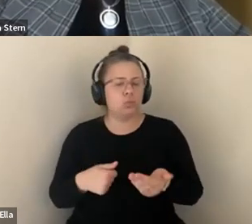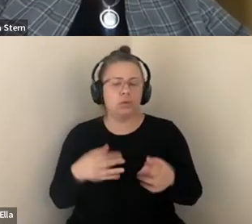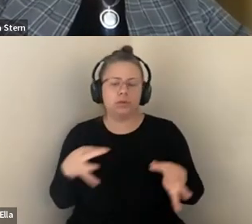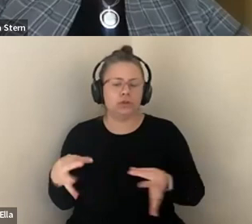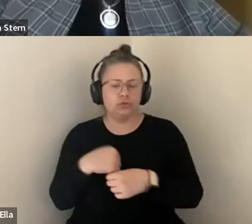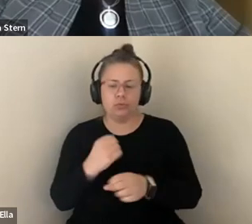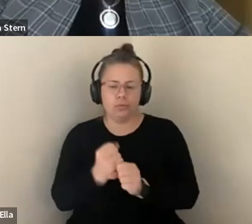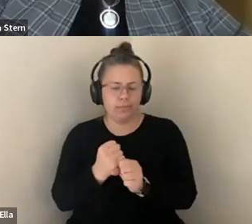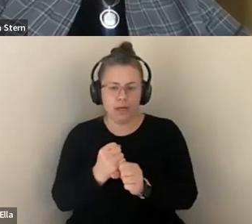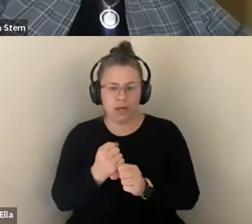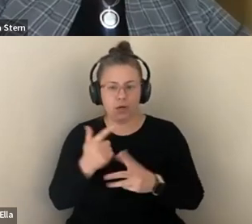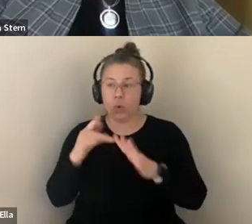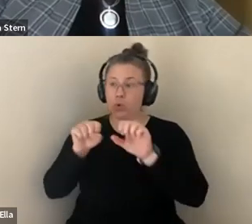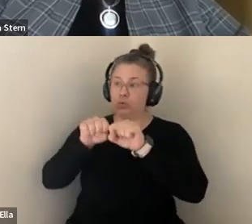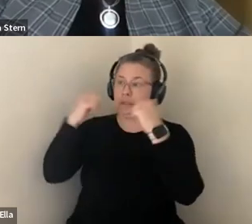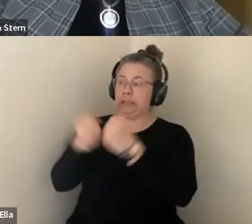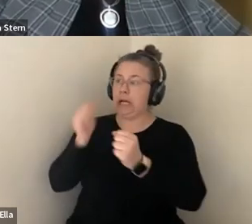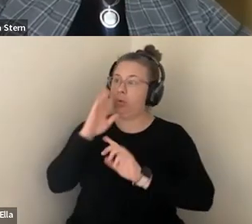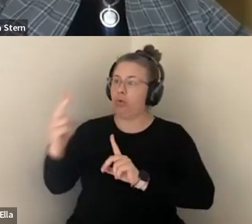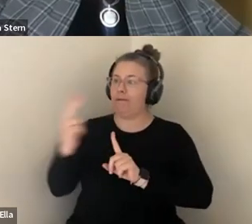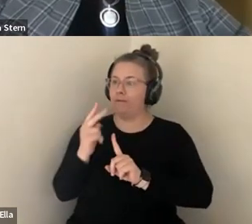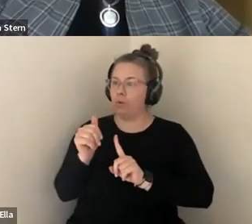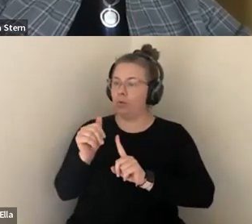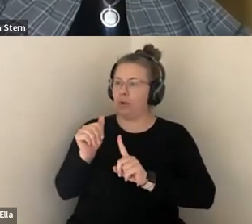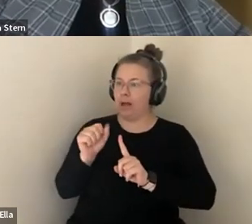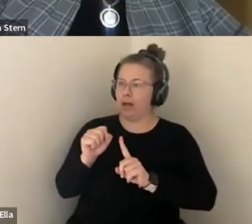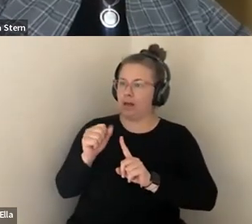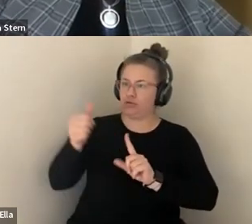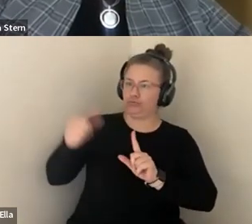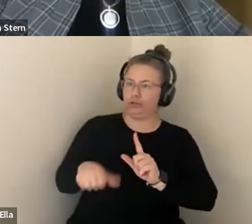not respecting some values. And again, this is